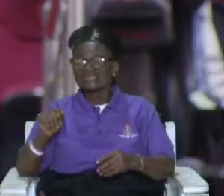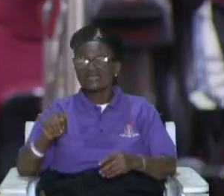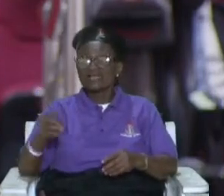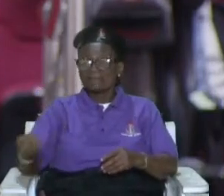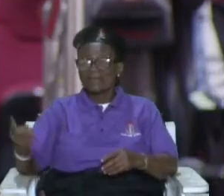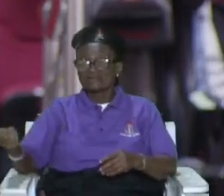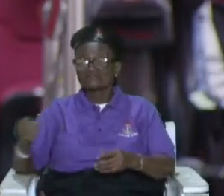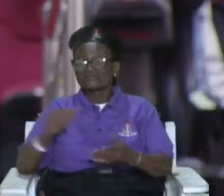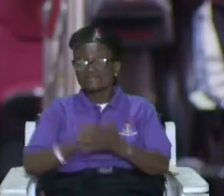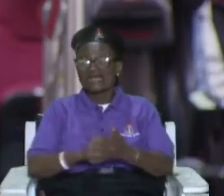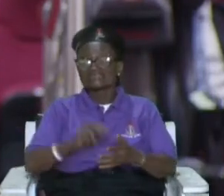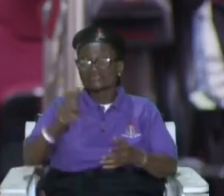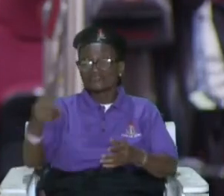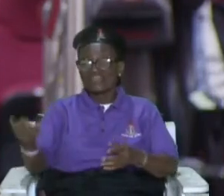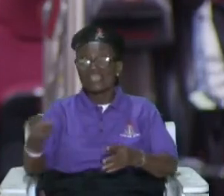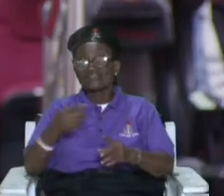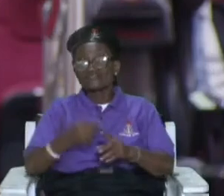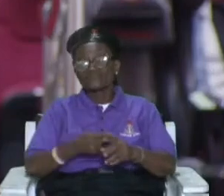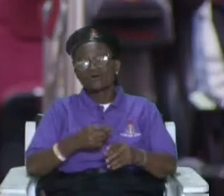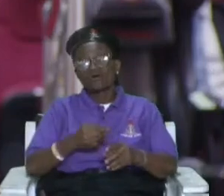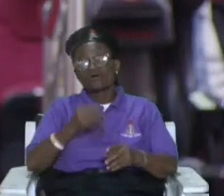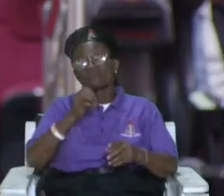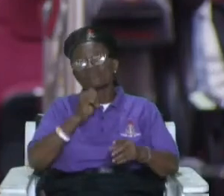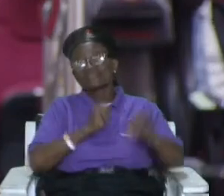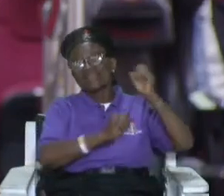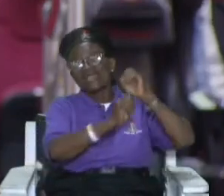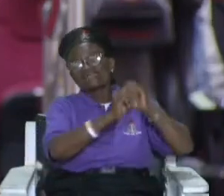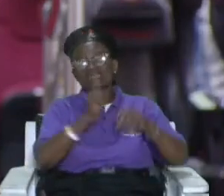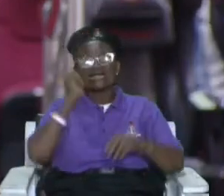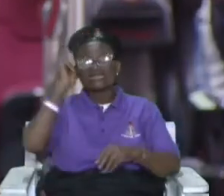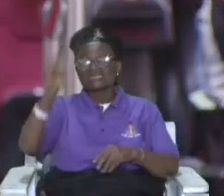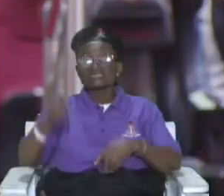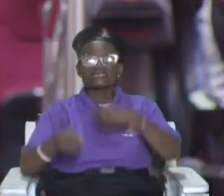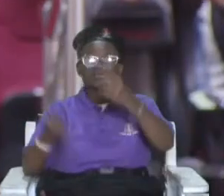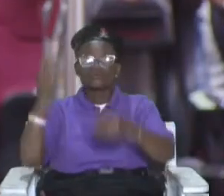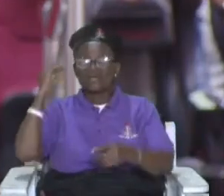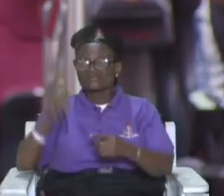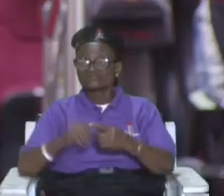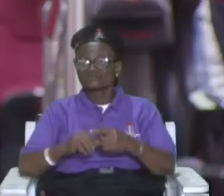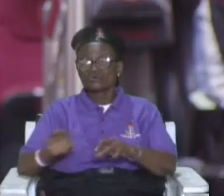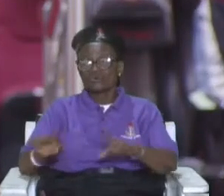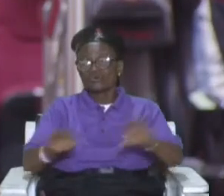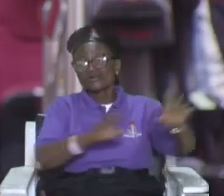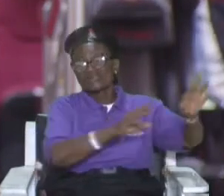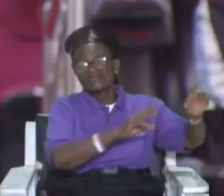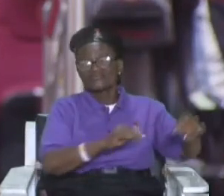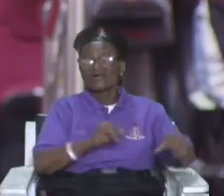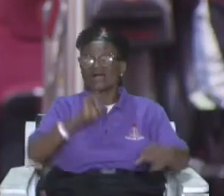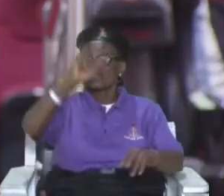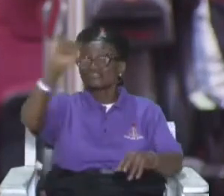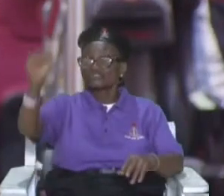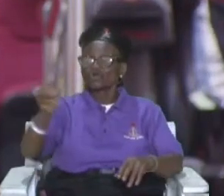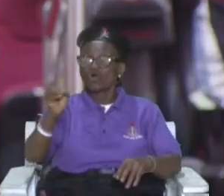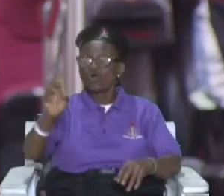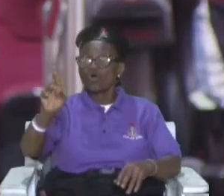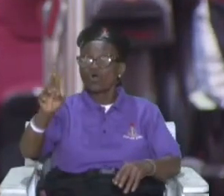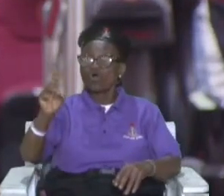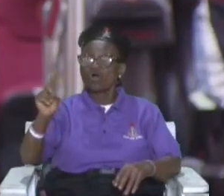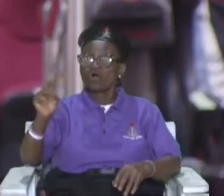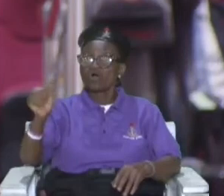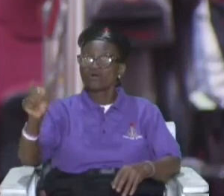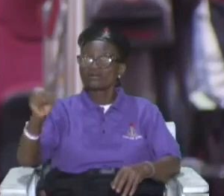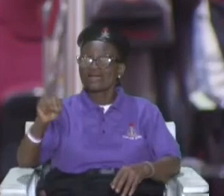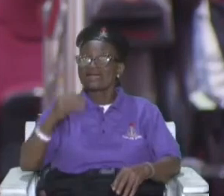Elijah, he went to River Jordan and smote the River Jordan with the